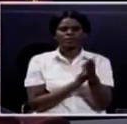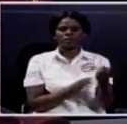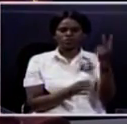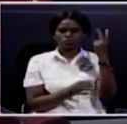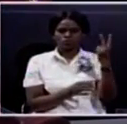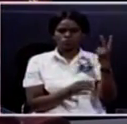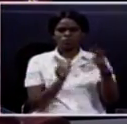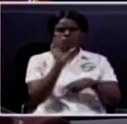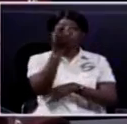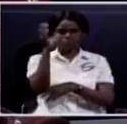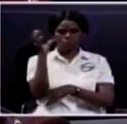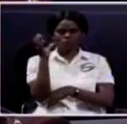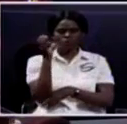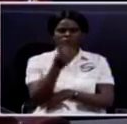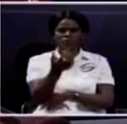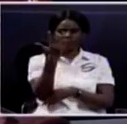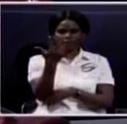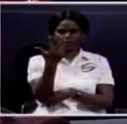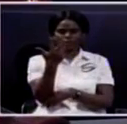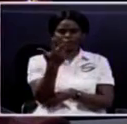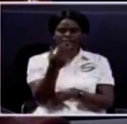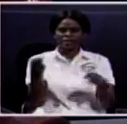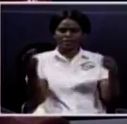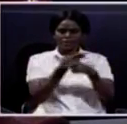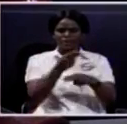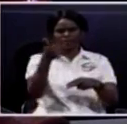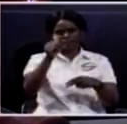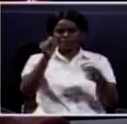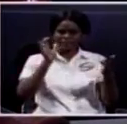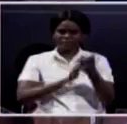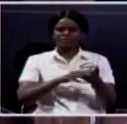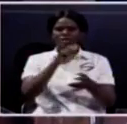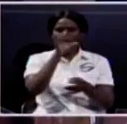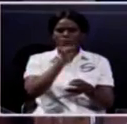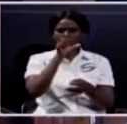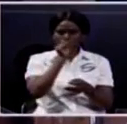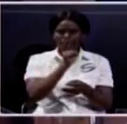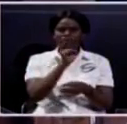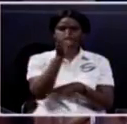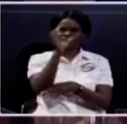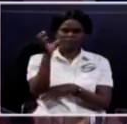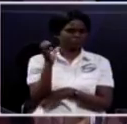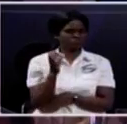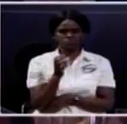2 plants, 3, 5 plants, 5 multiplied by 10,000 orange plants.